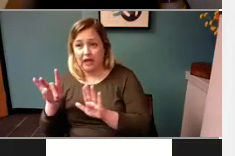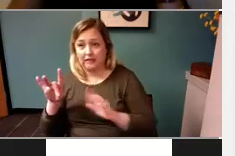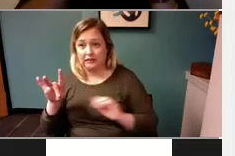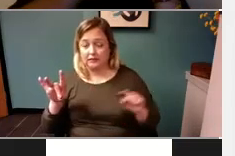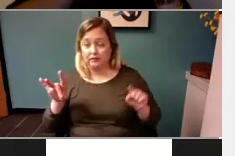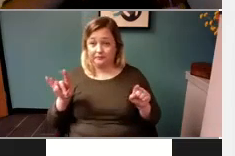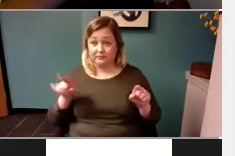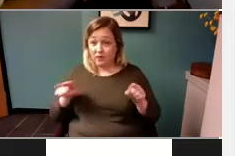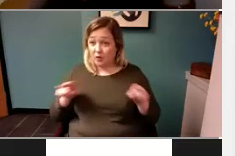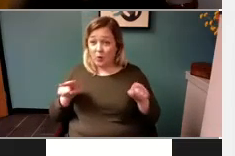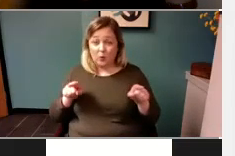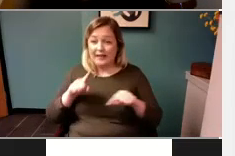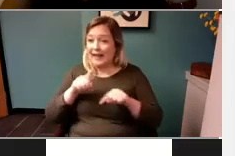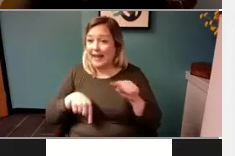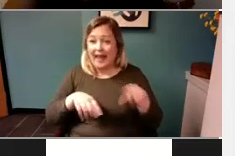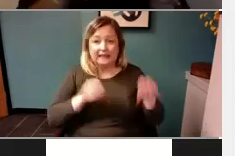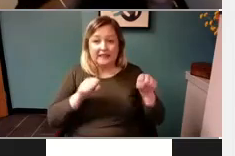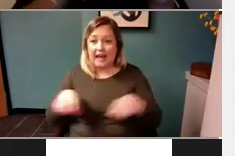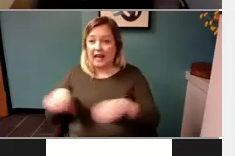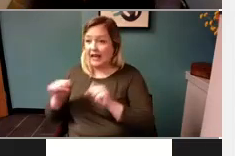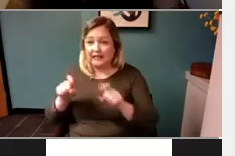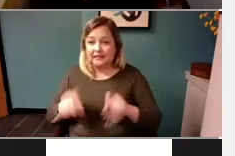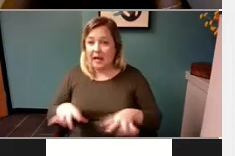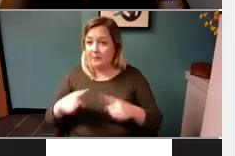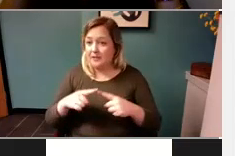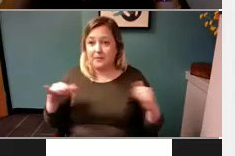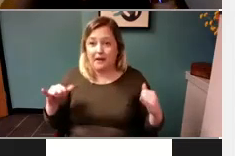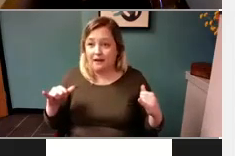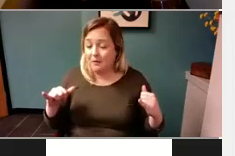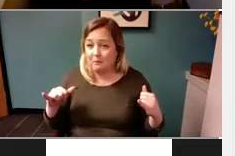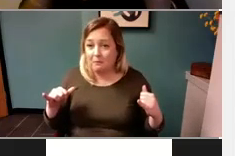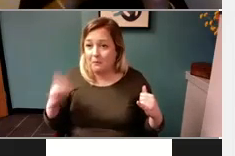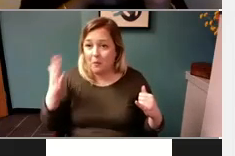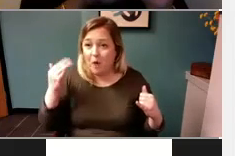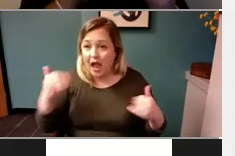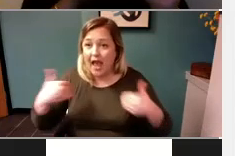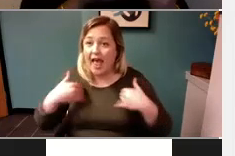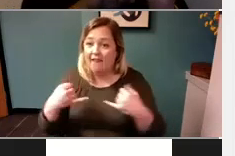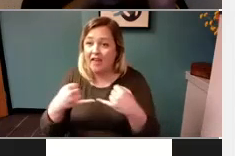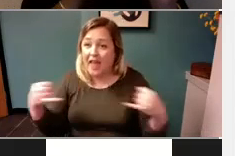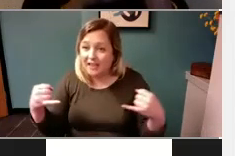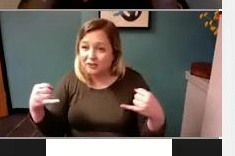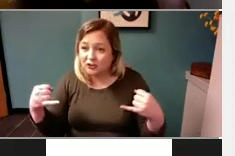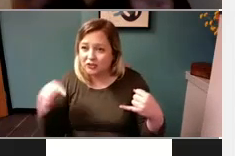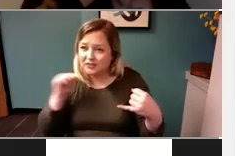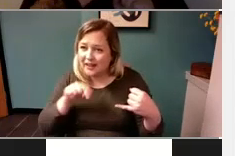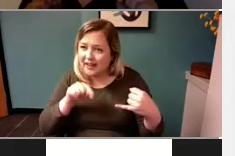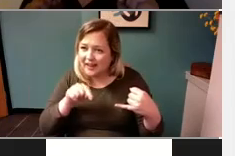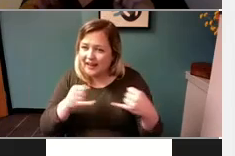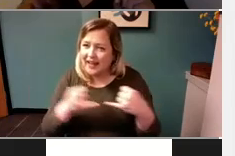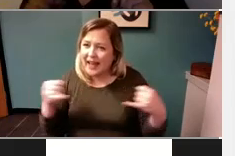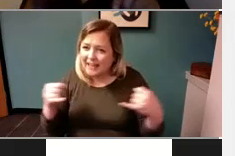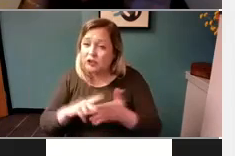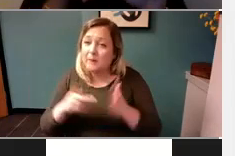same time because there is an edge between them, where an edge now basically means that there is some student that takes both of